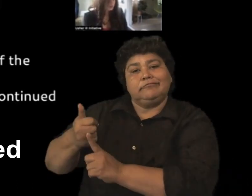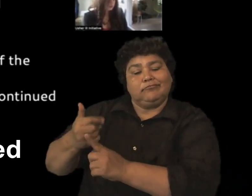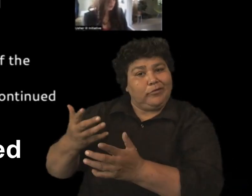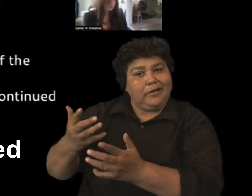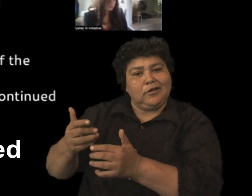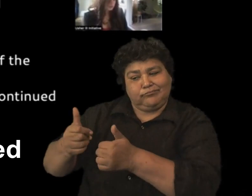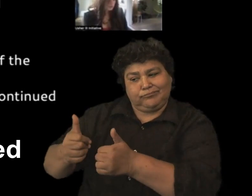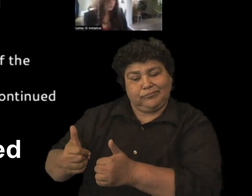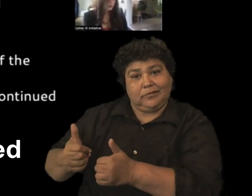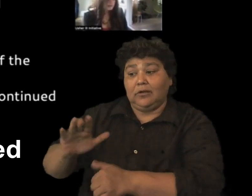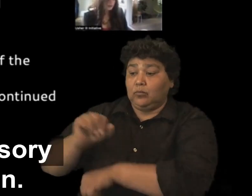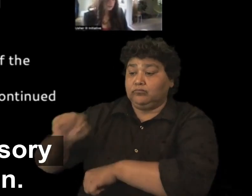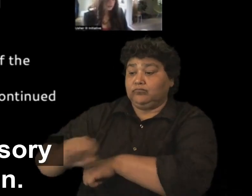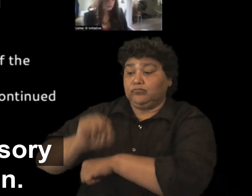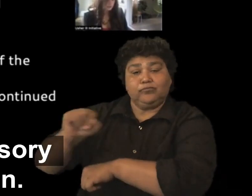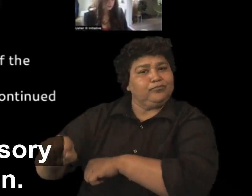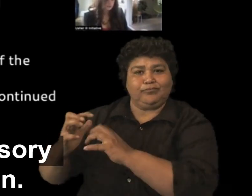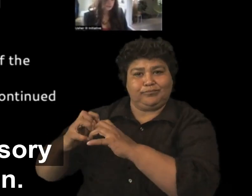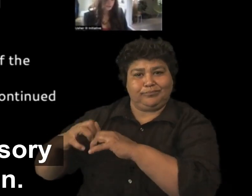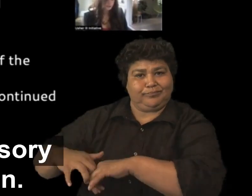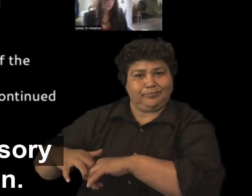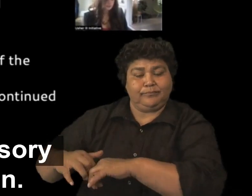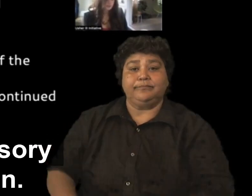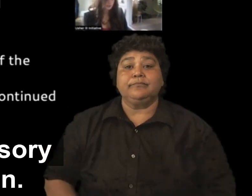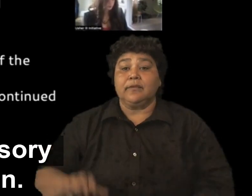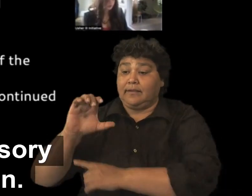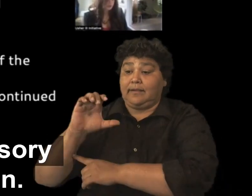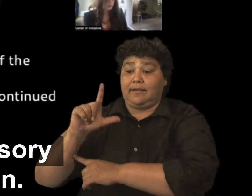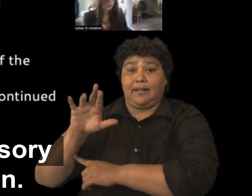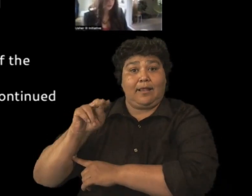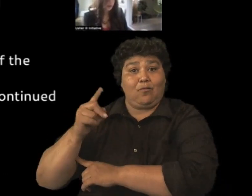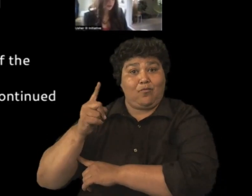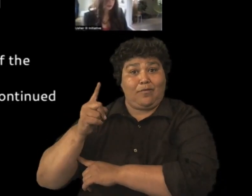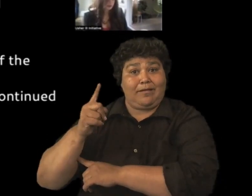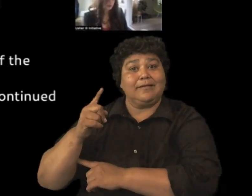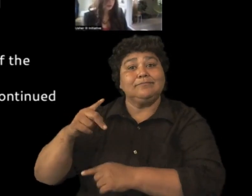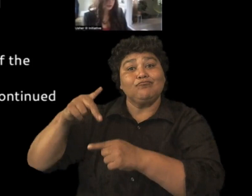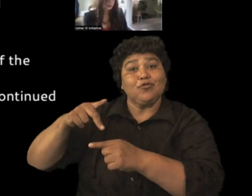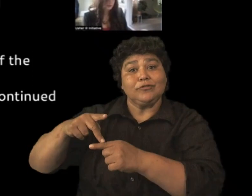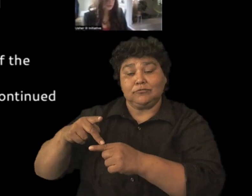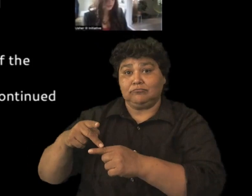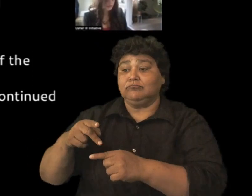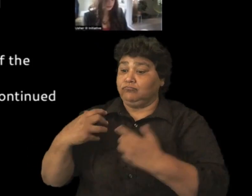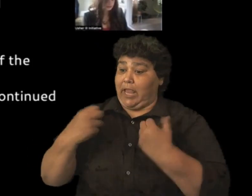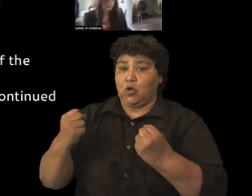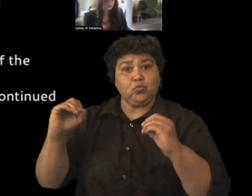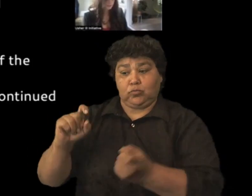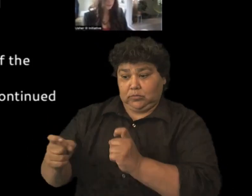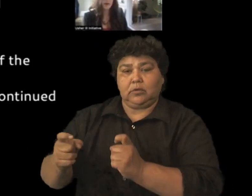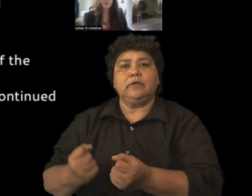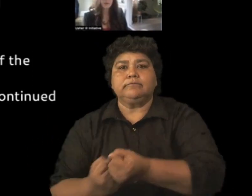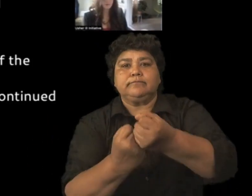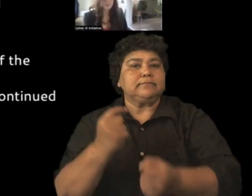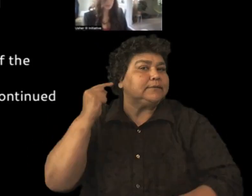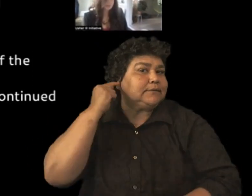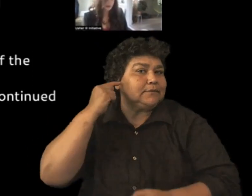its function, whereas healthy Clarin1 protein supports normal functioning of retinal and inner ear sensory cells.